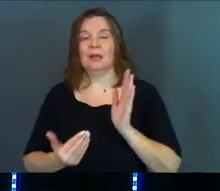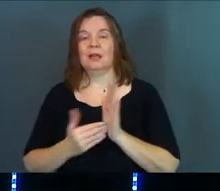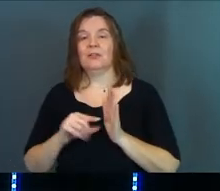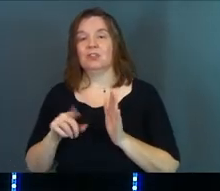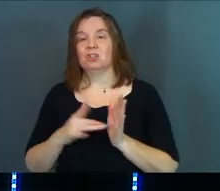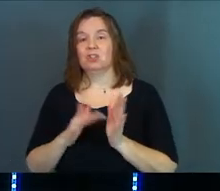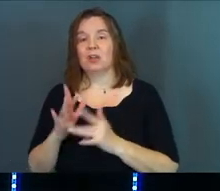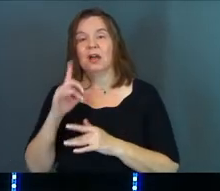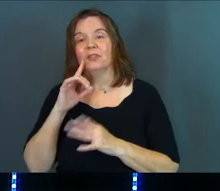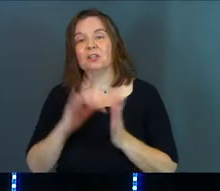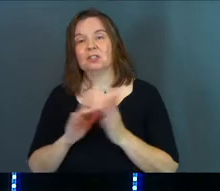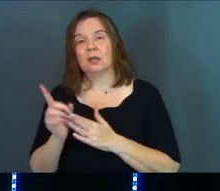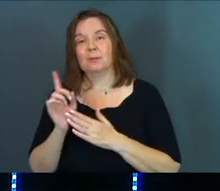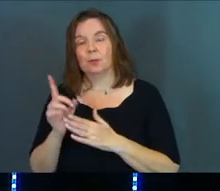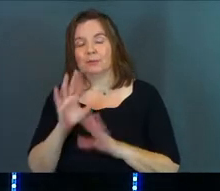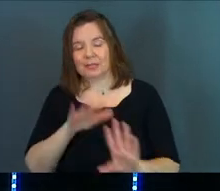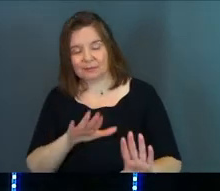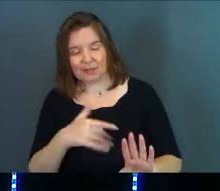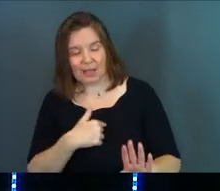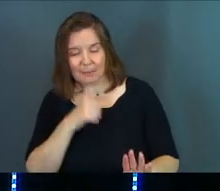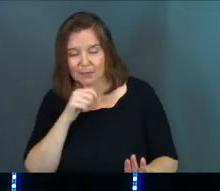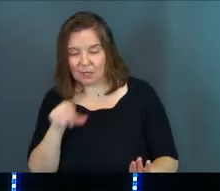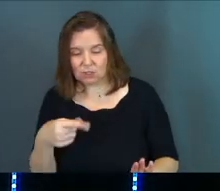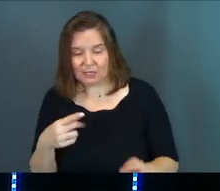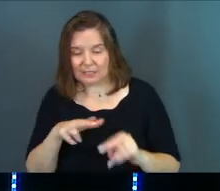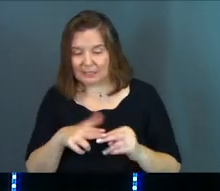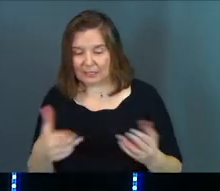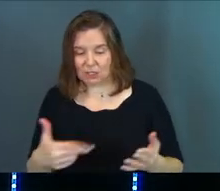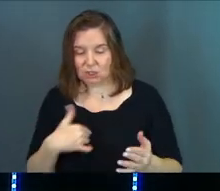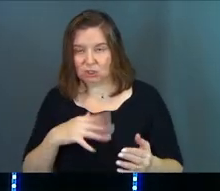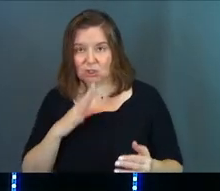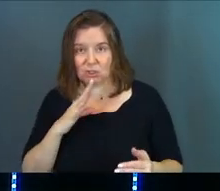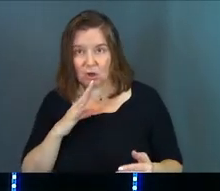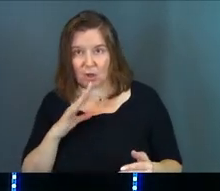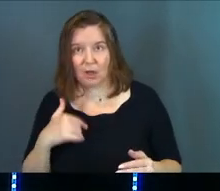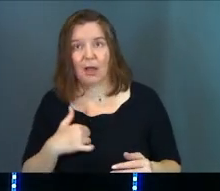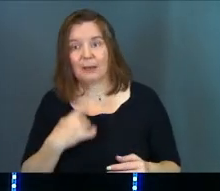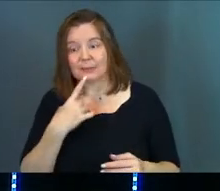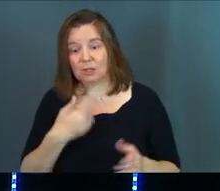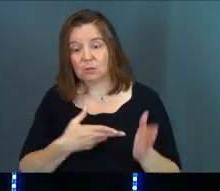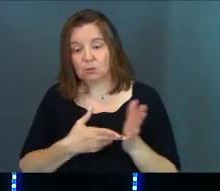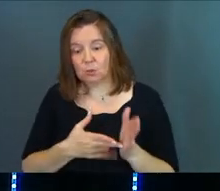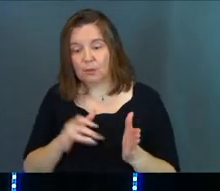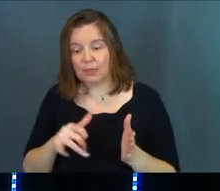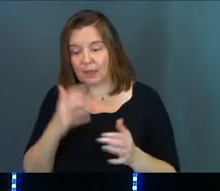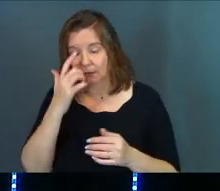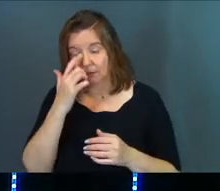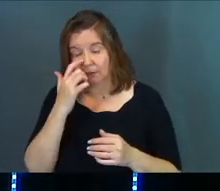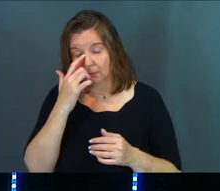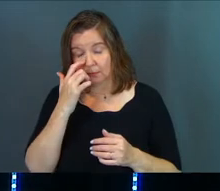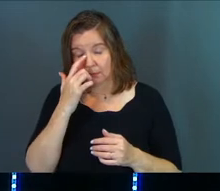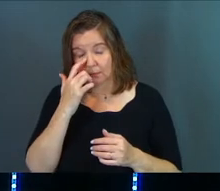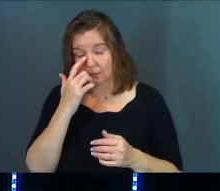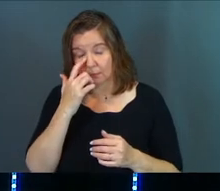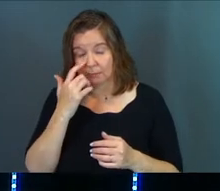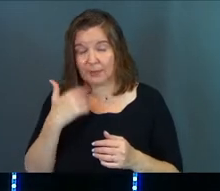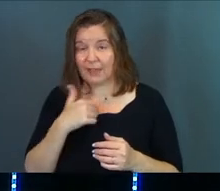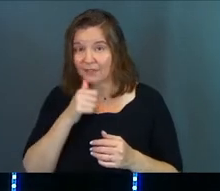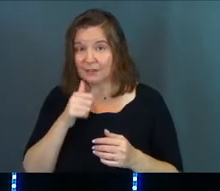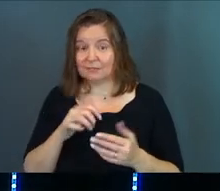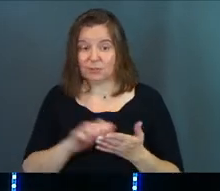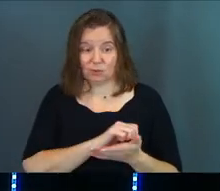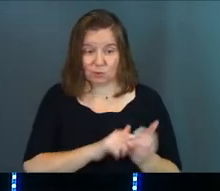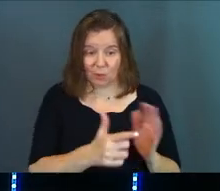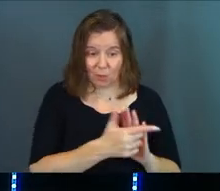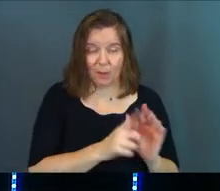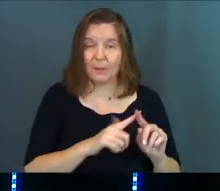this is just Jesus. I think this is Jesus' moment of going, hey, I'm not just sitting here just talking, okay? I'm telling you the truth that not only have I come to not abolish the law, but to